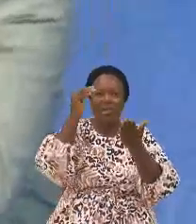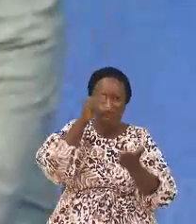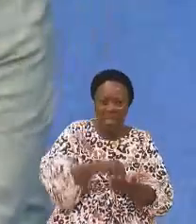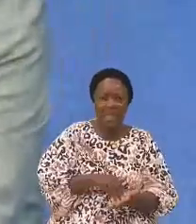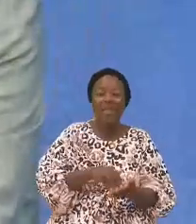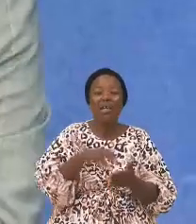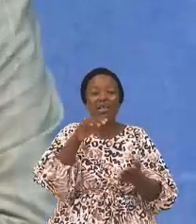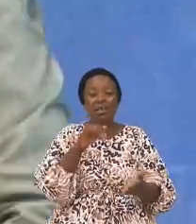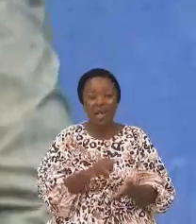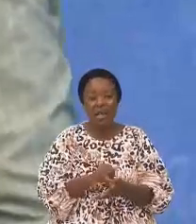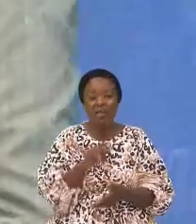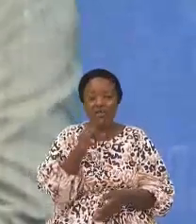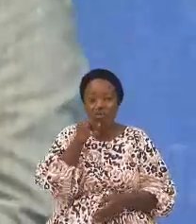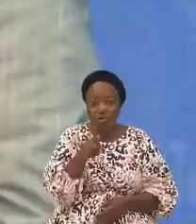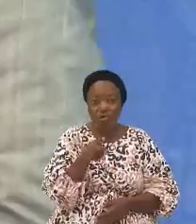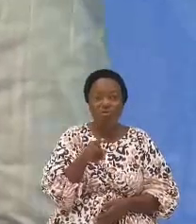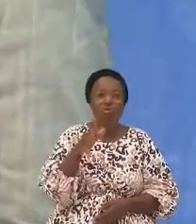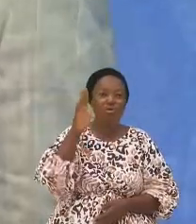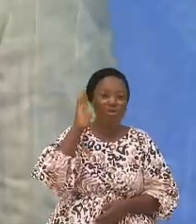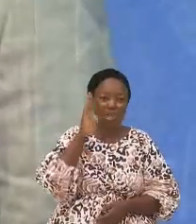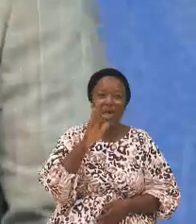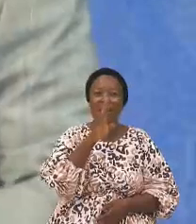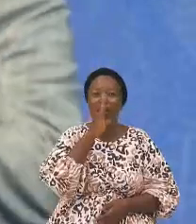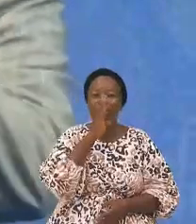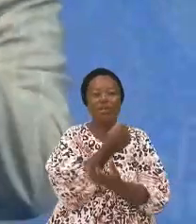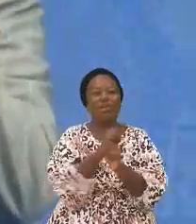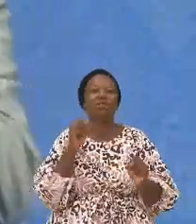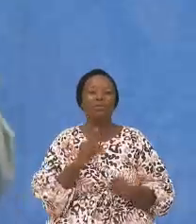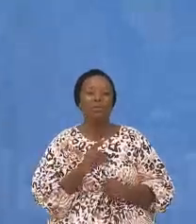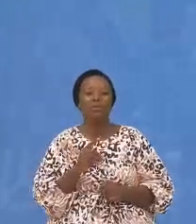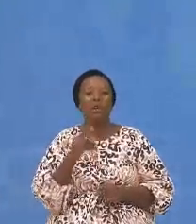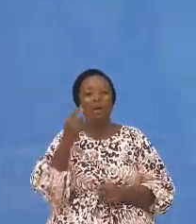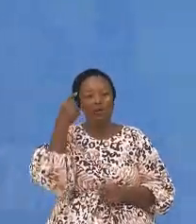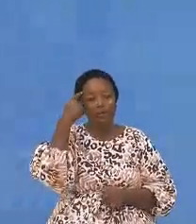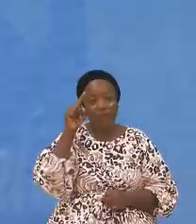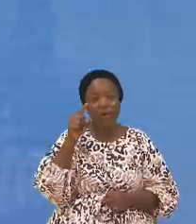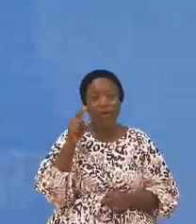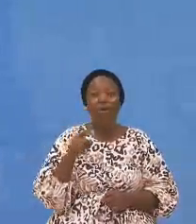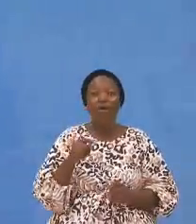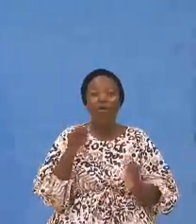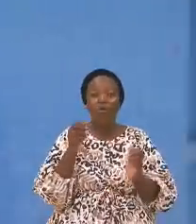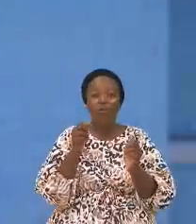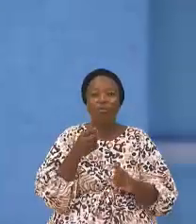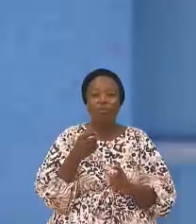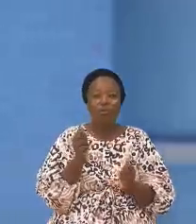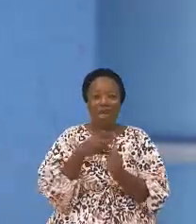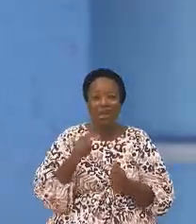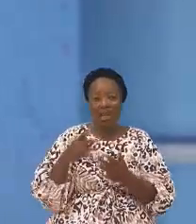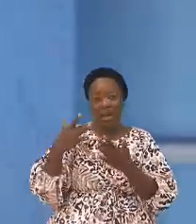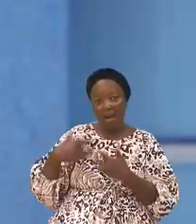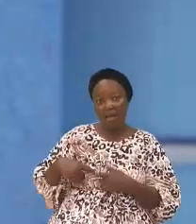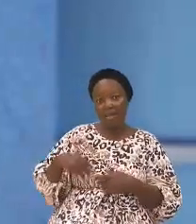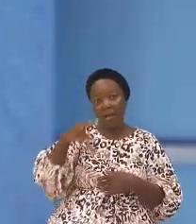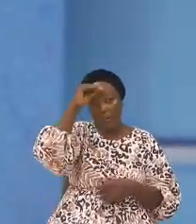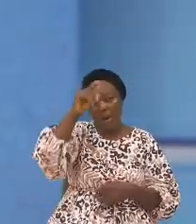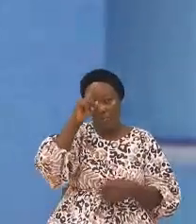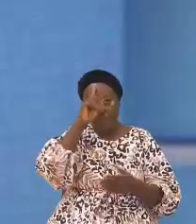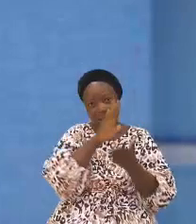you in particular, and he rose again, thou shalt be saved.